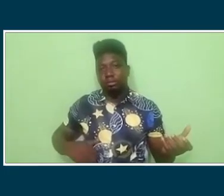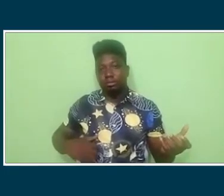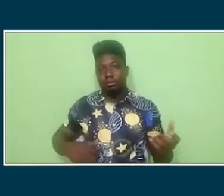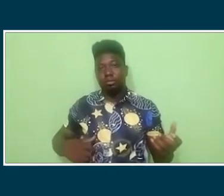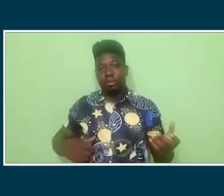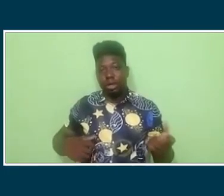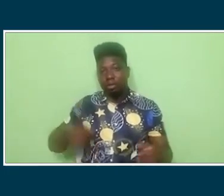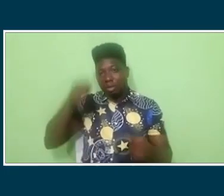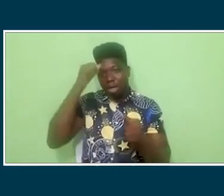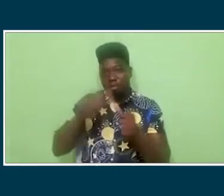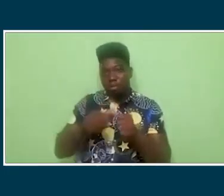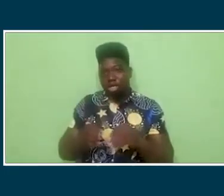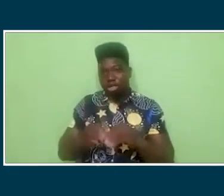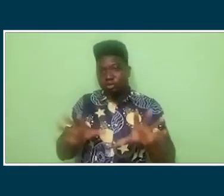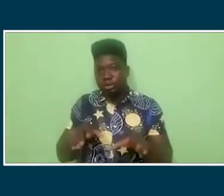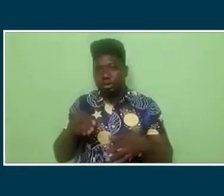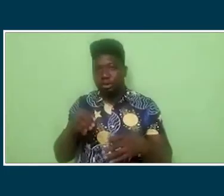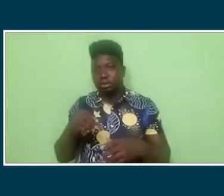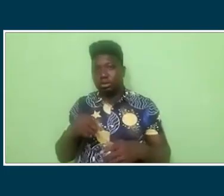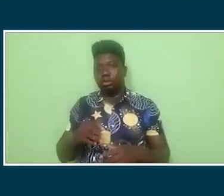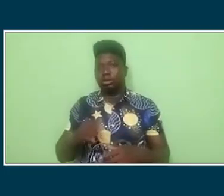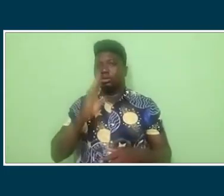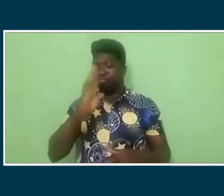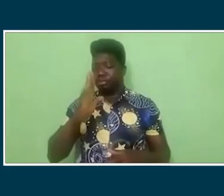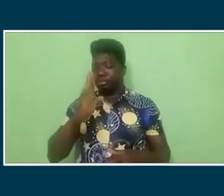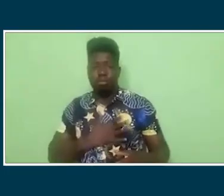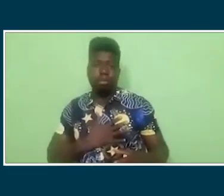of rosemary, be my